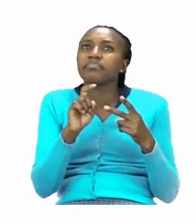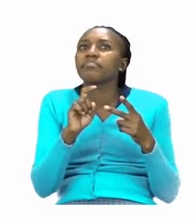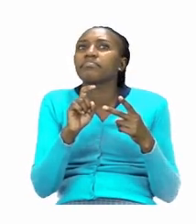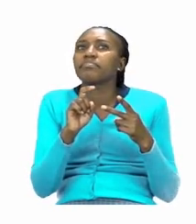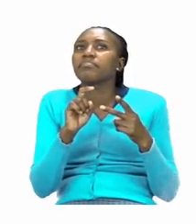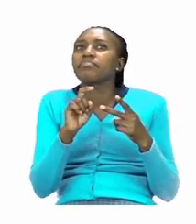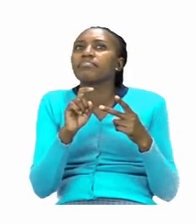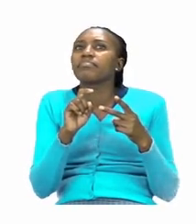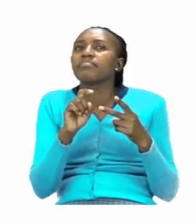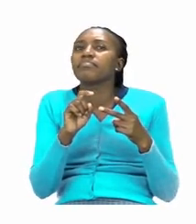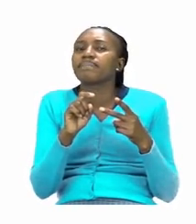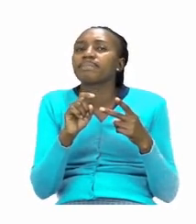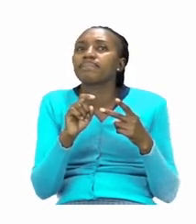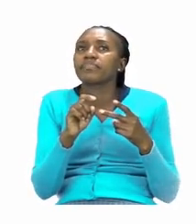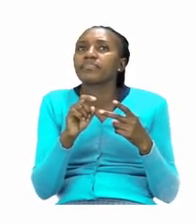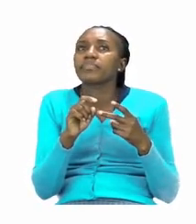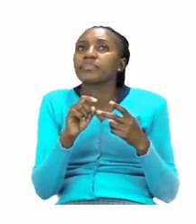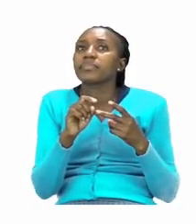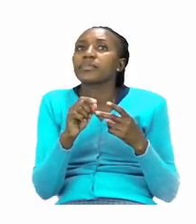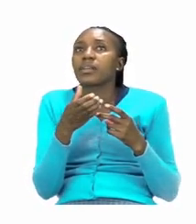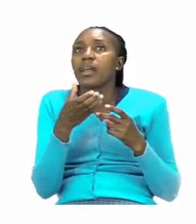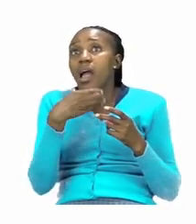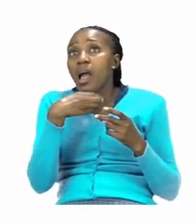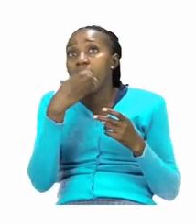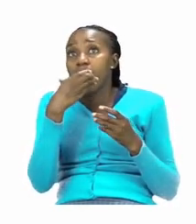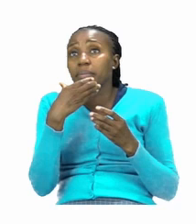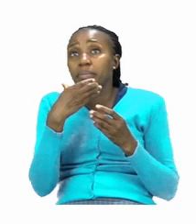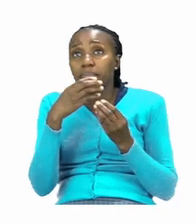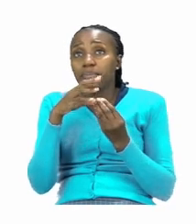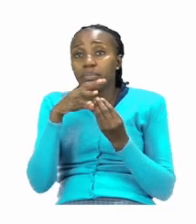then you write the name mangoes.